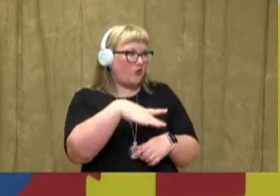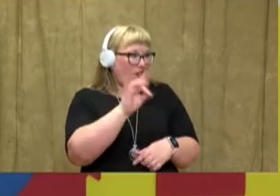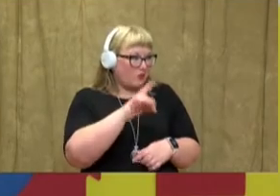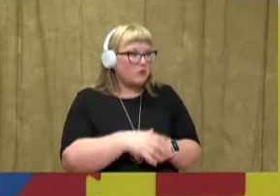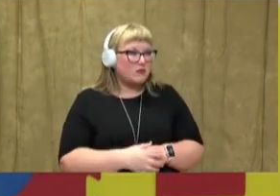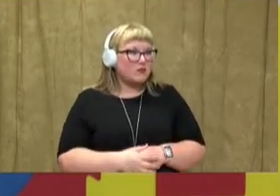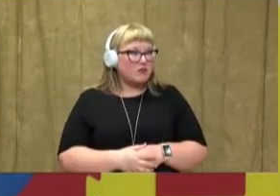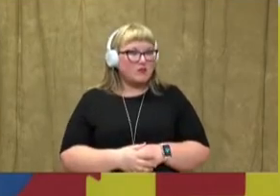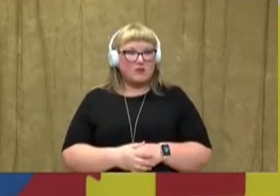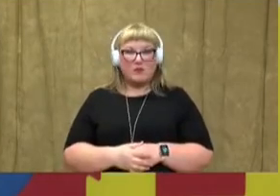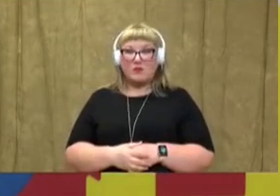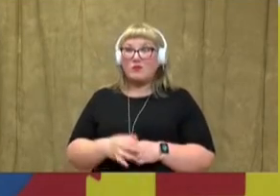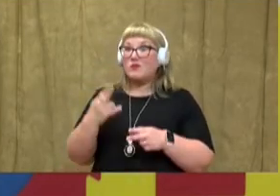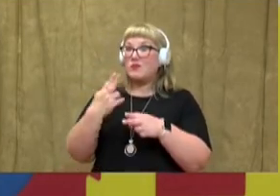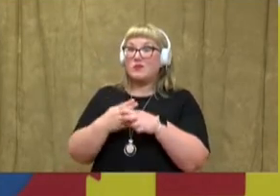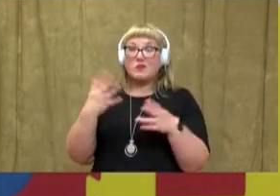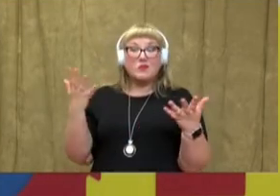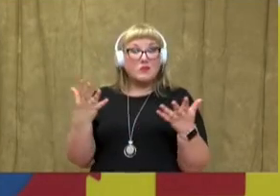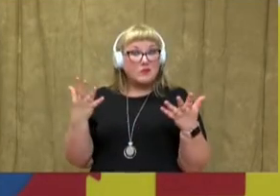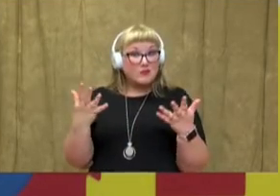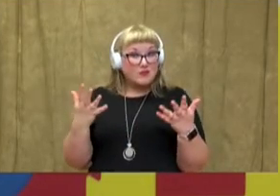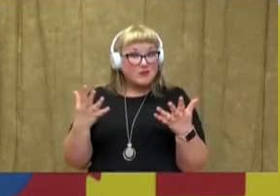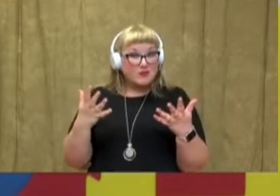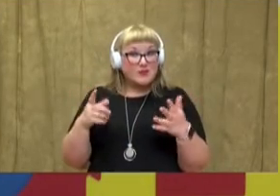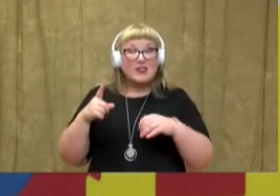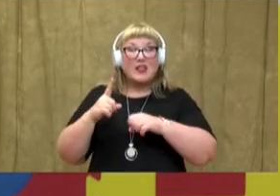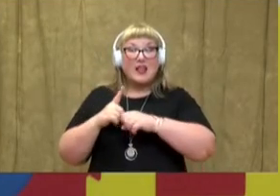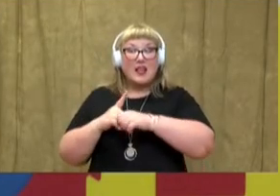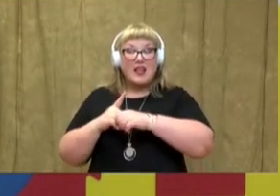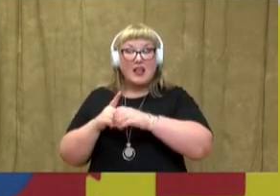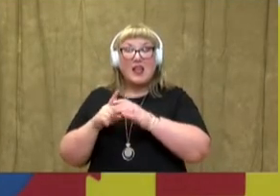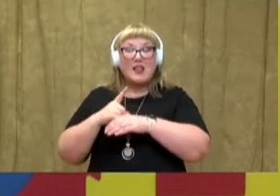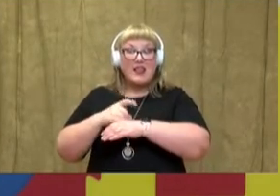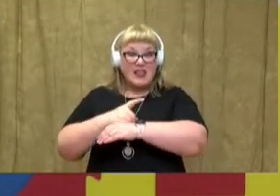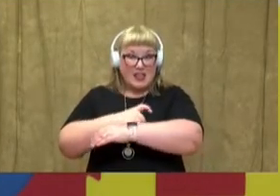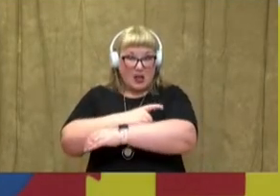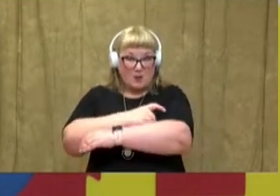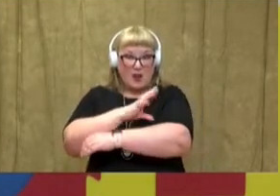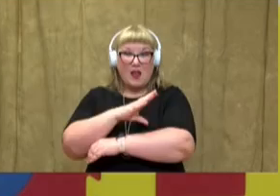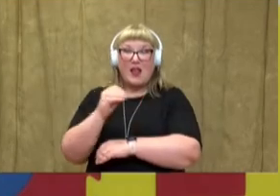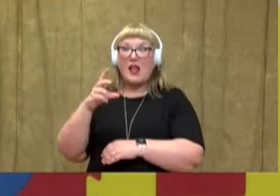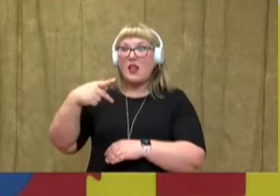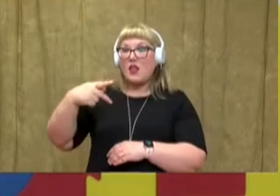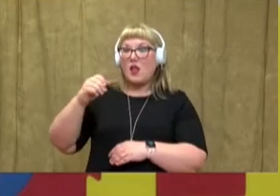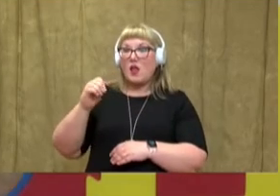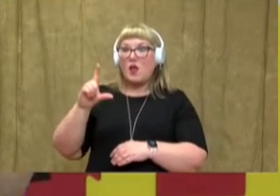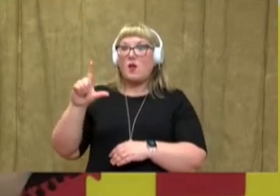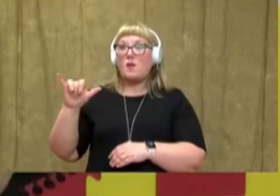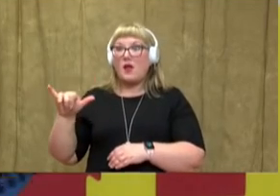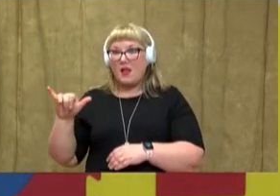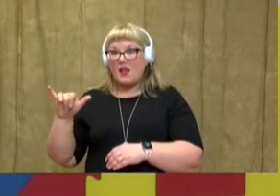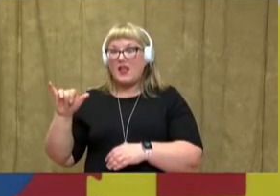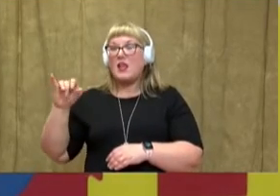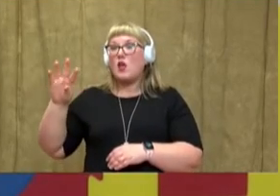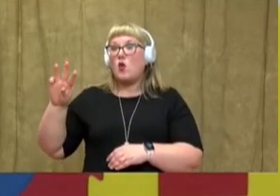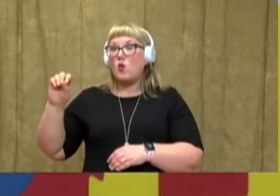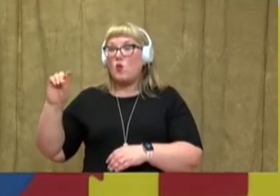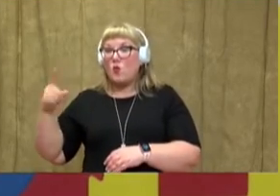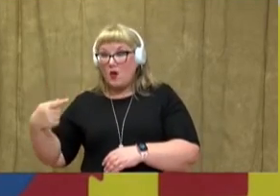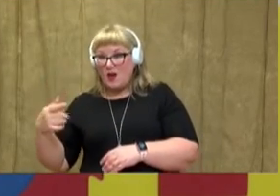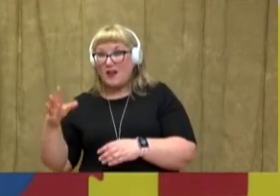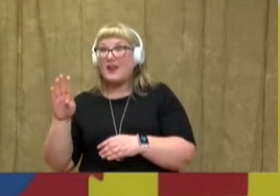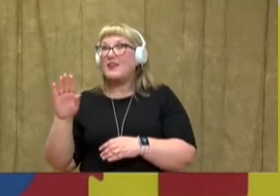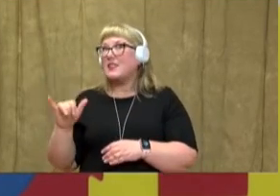right. This is called The Caterpillar and the Pollywog, and it's by Jack Kent. Guess